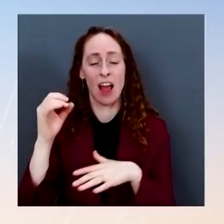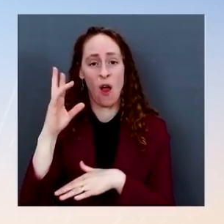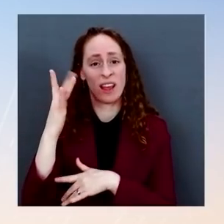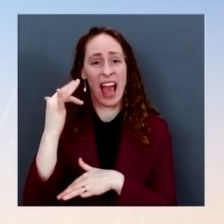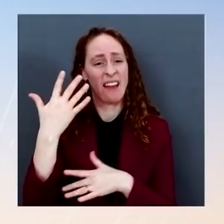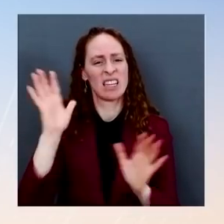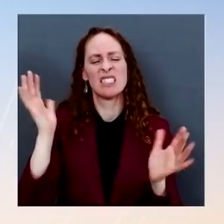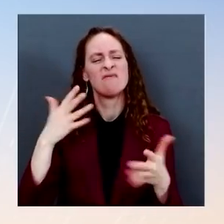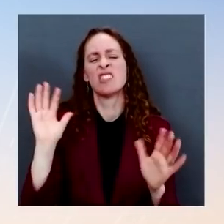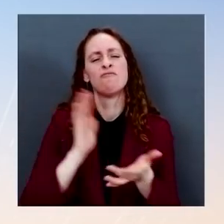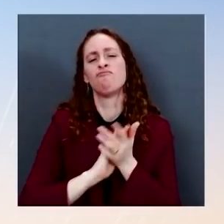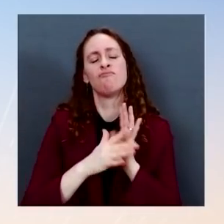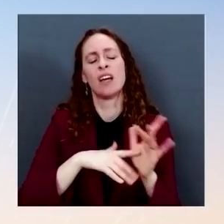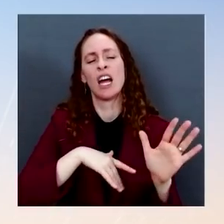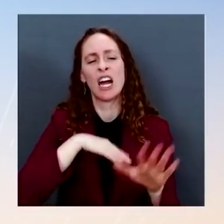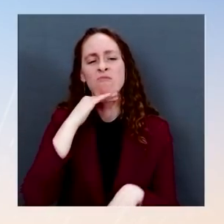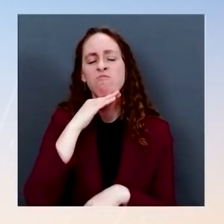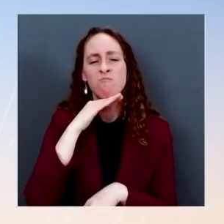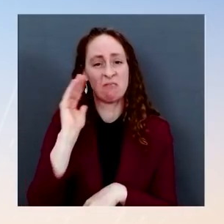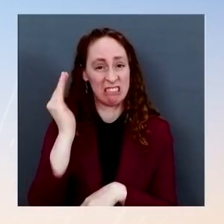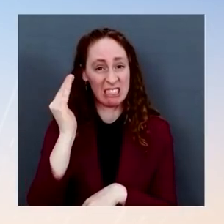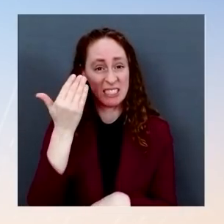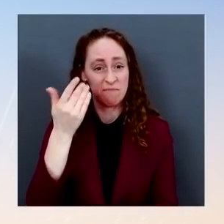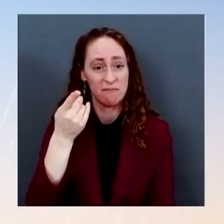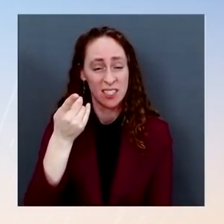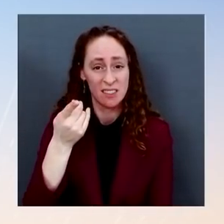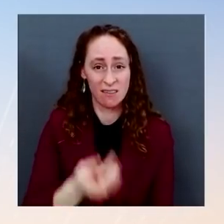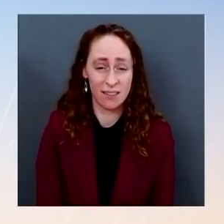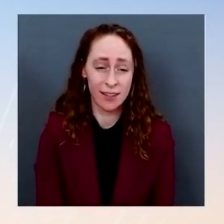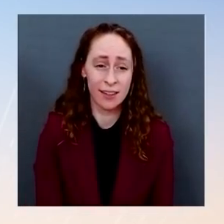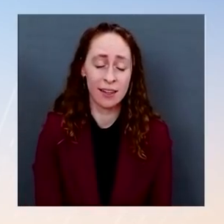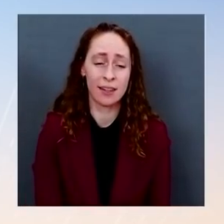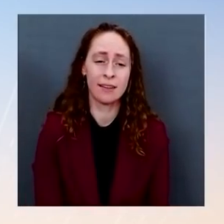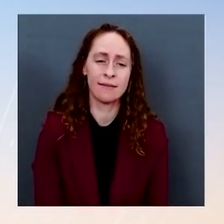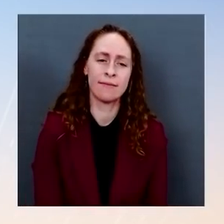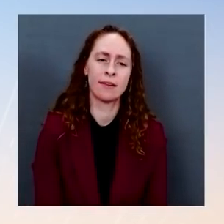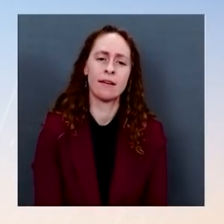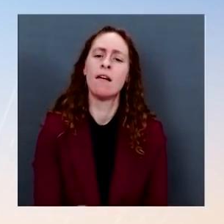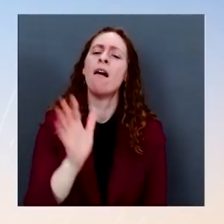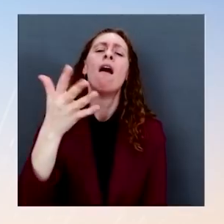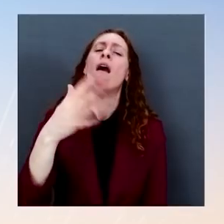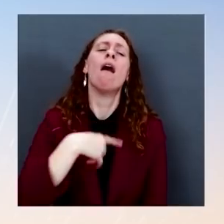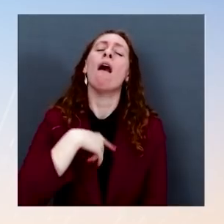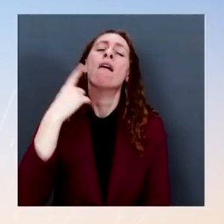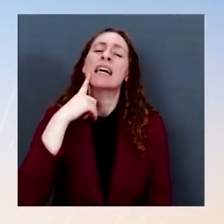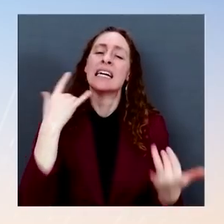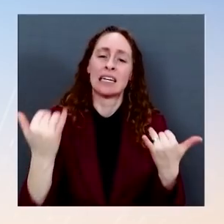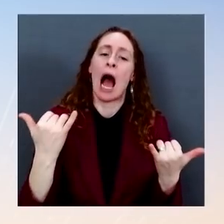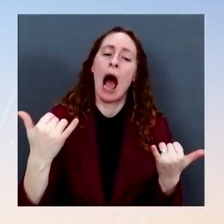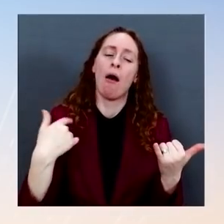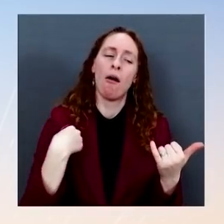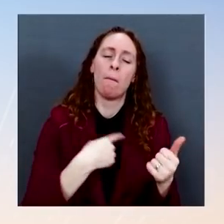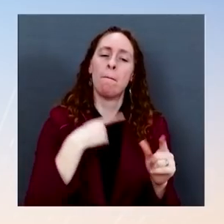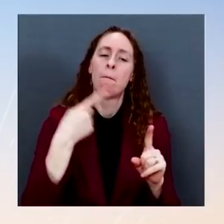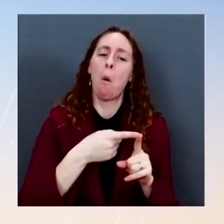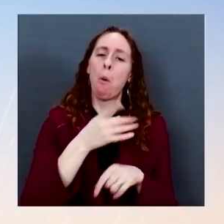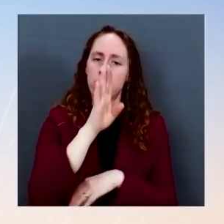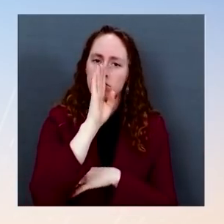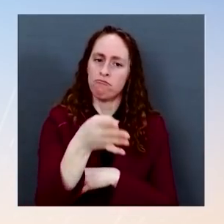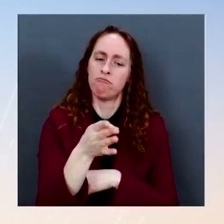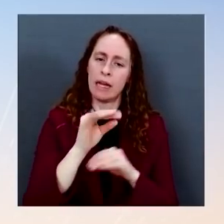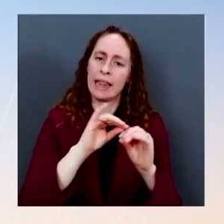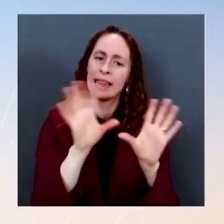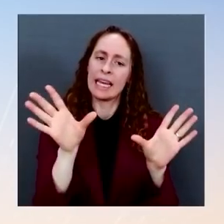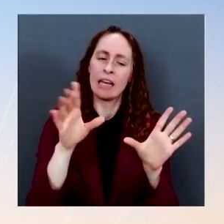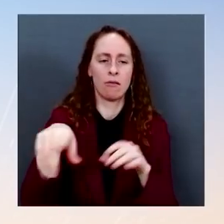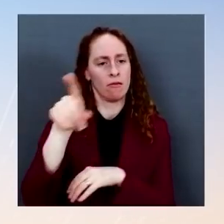to make sure we are increasing access for vaccines, access to information to the public, and that's what you'll hear him talk about